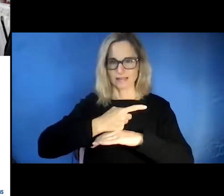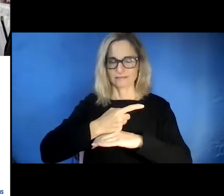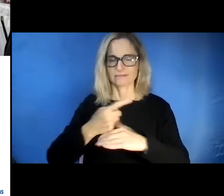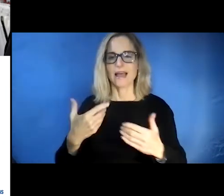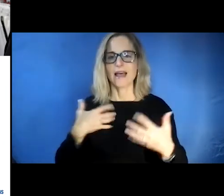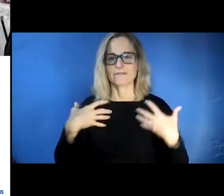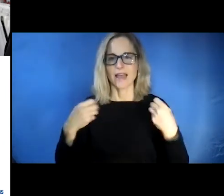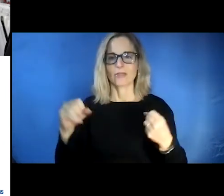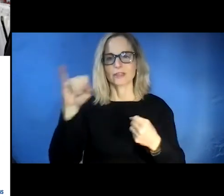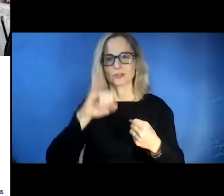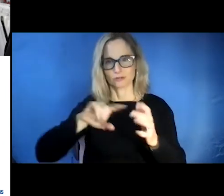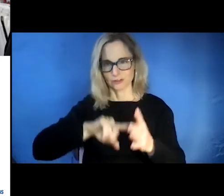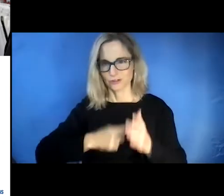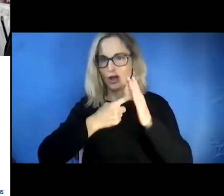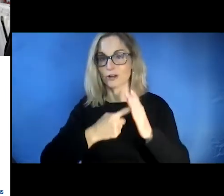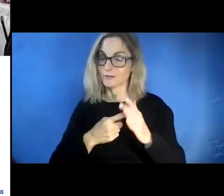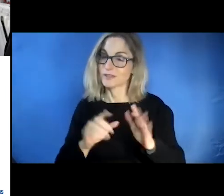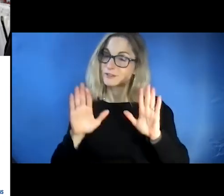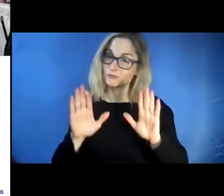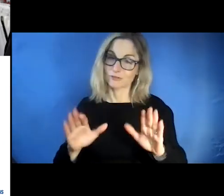definitely offer a lot of benefits.